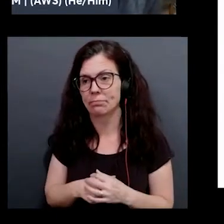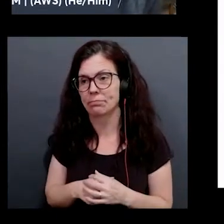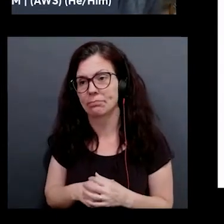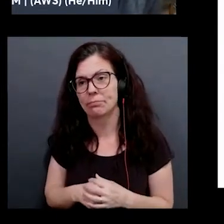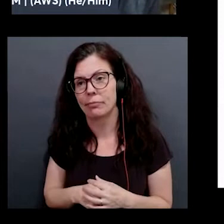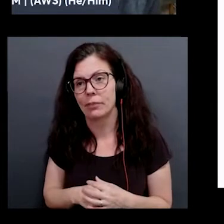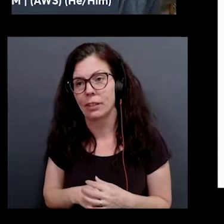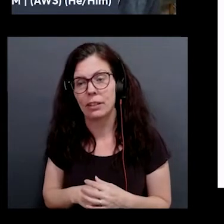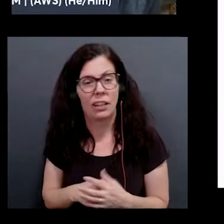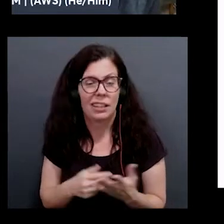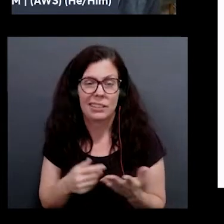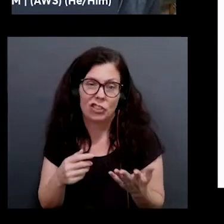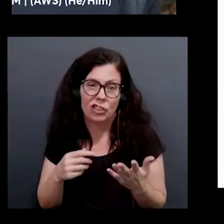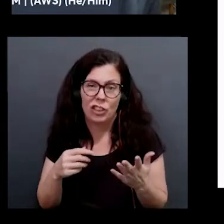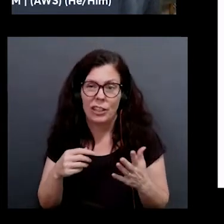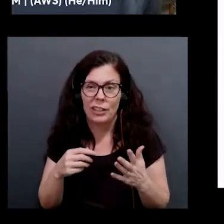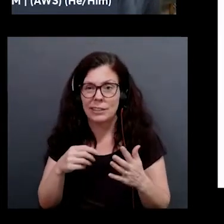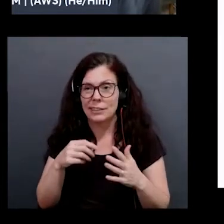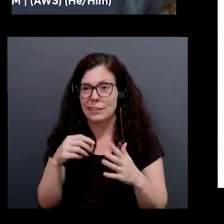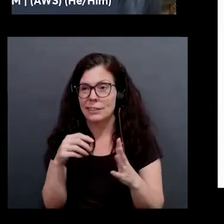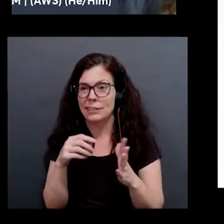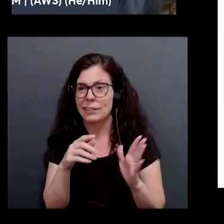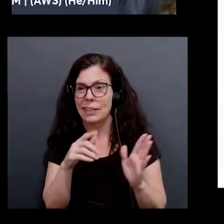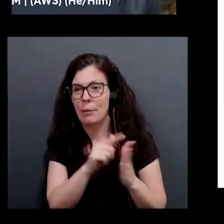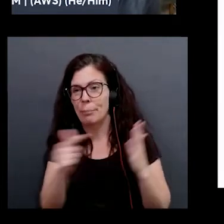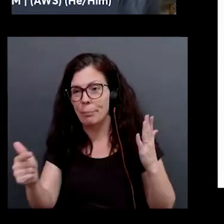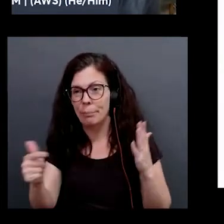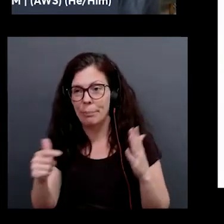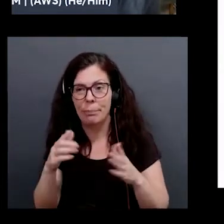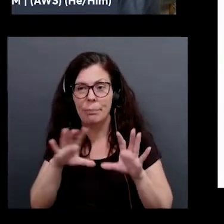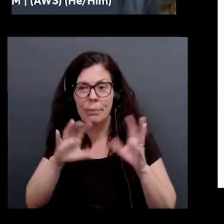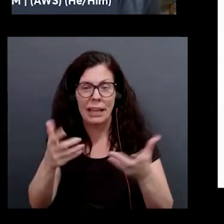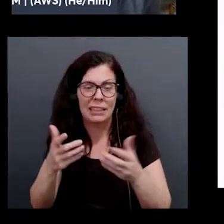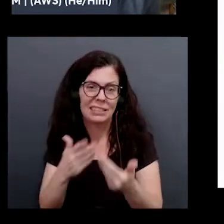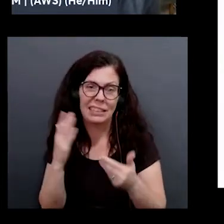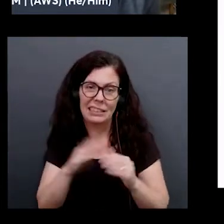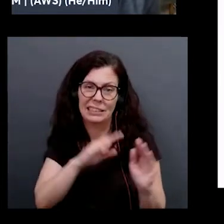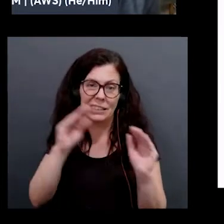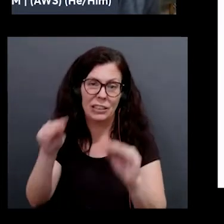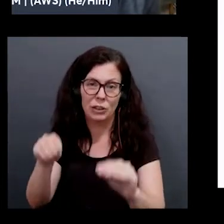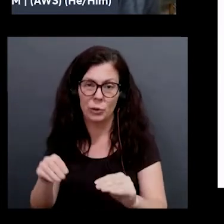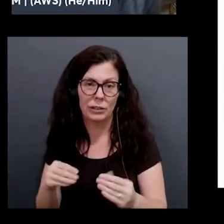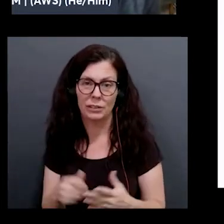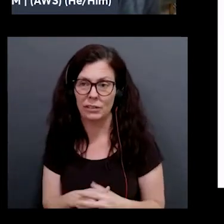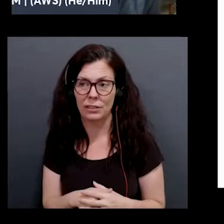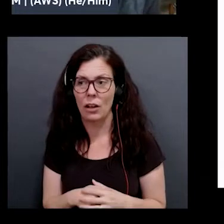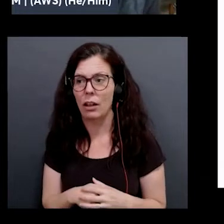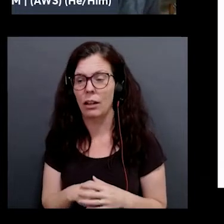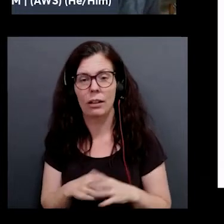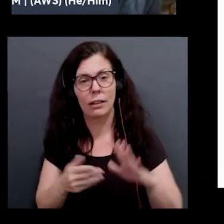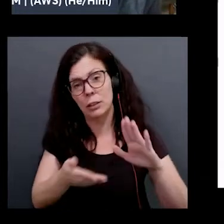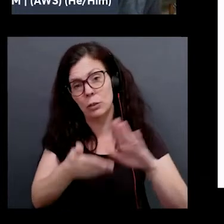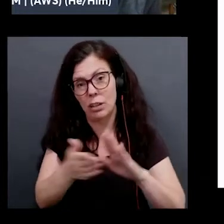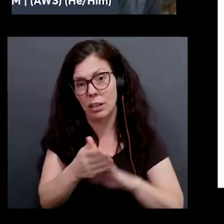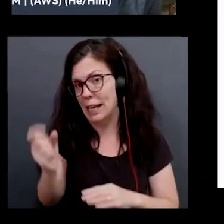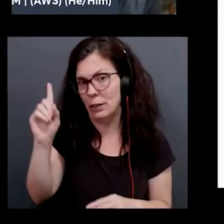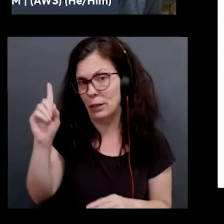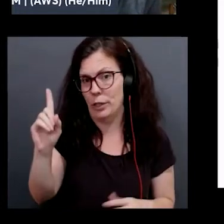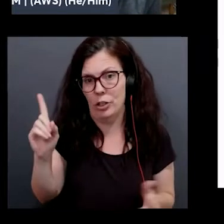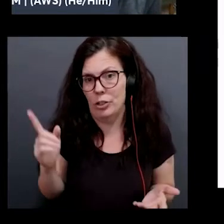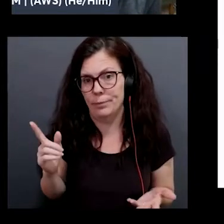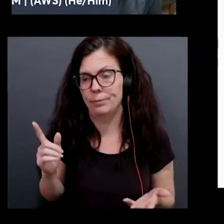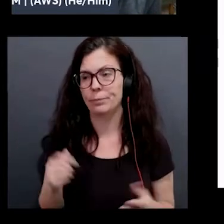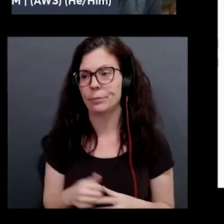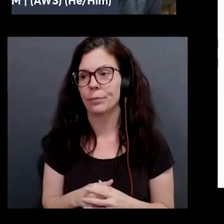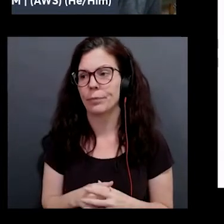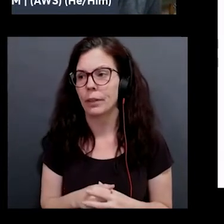It's just a PyPy package that's easy to install and runs anywhere that